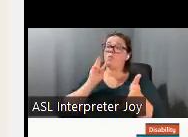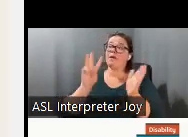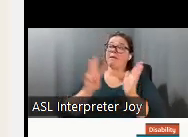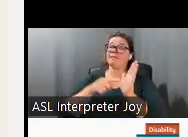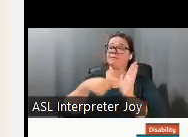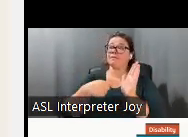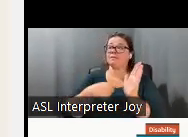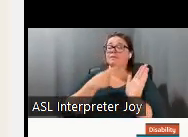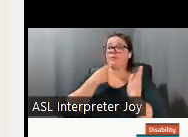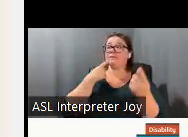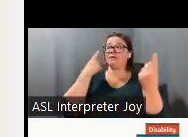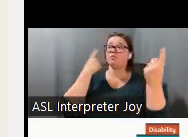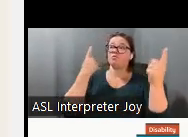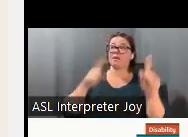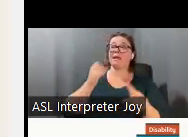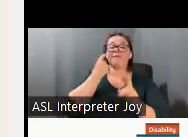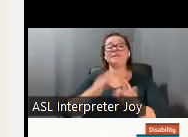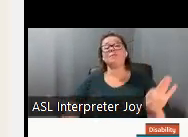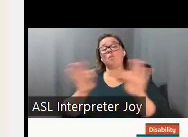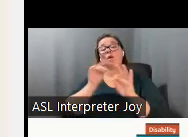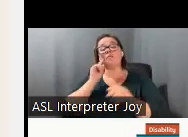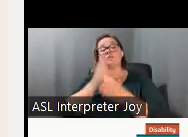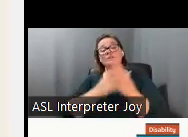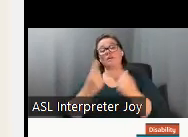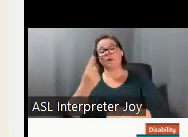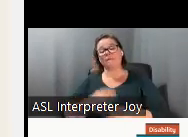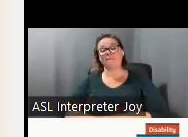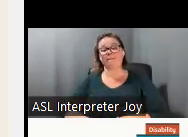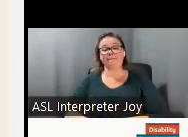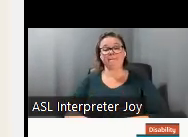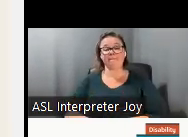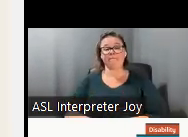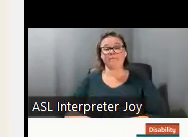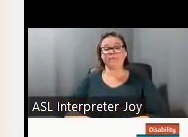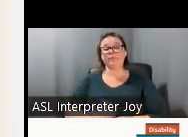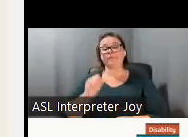this, if that's important to someone. So,